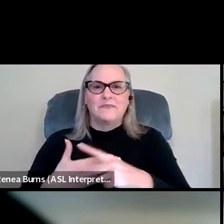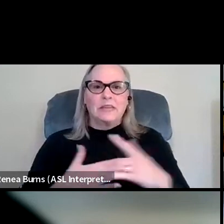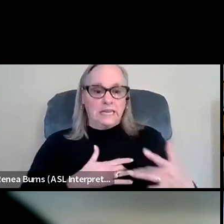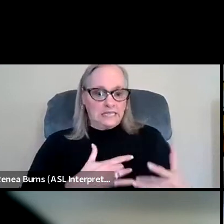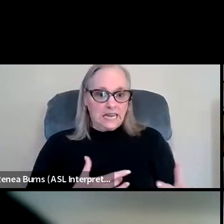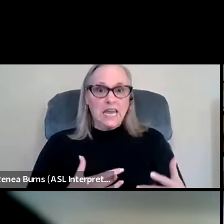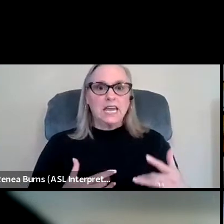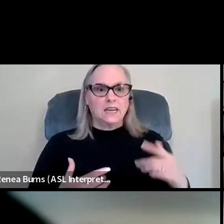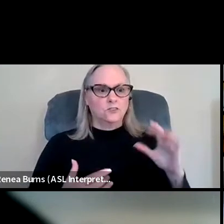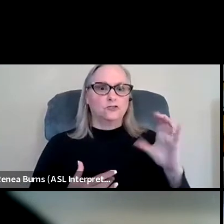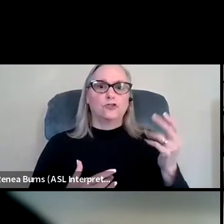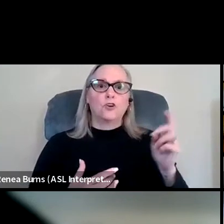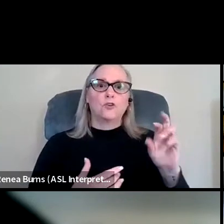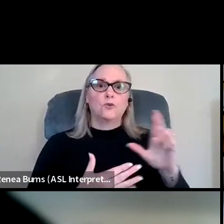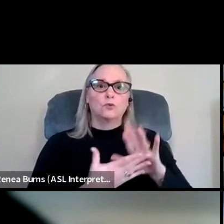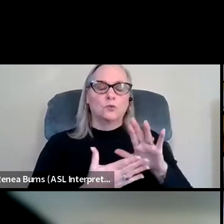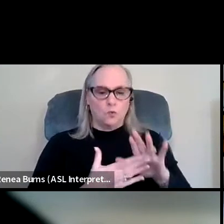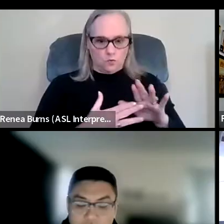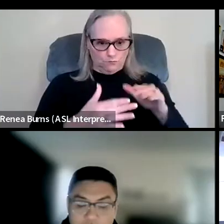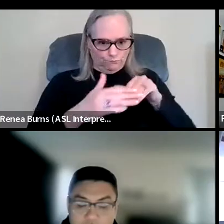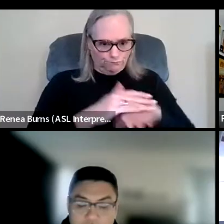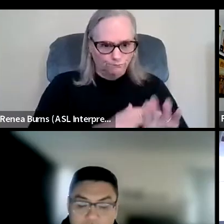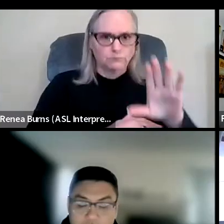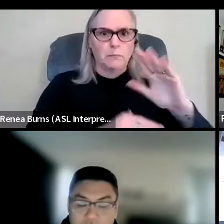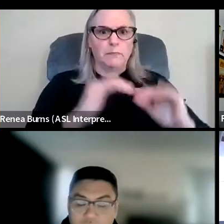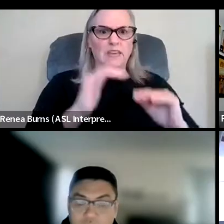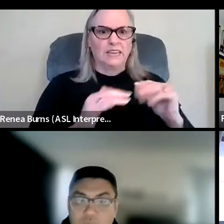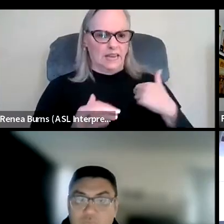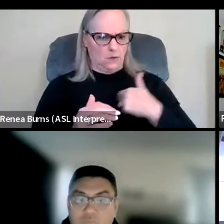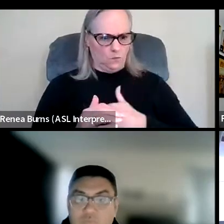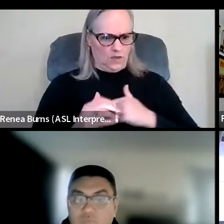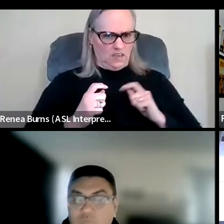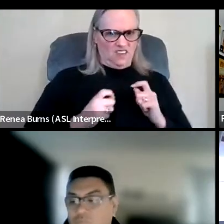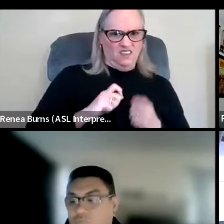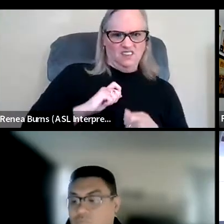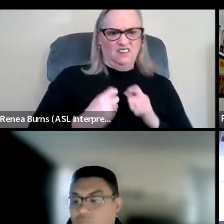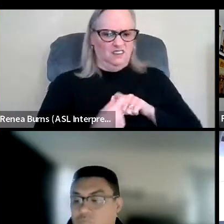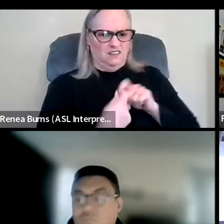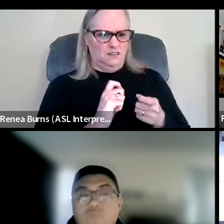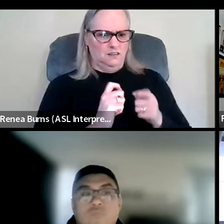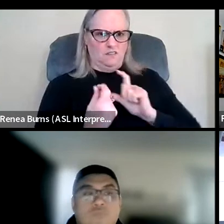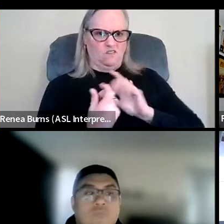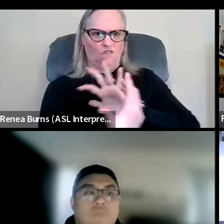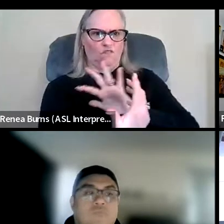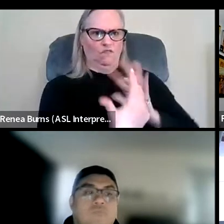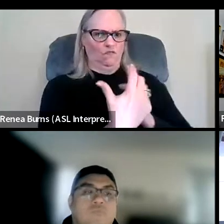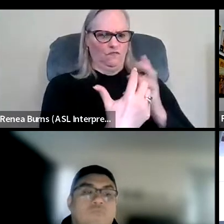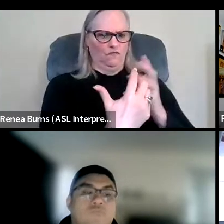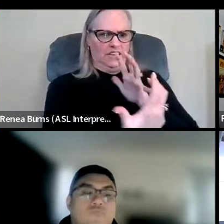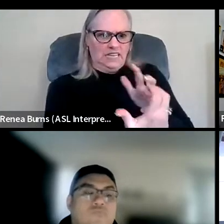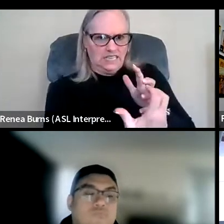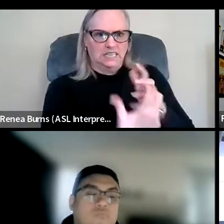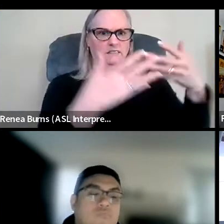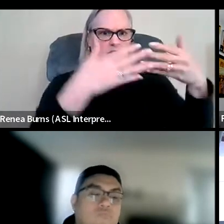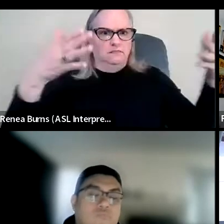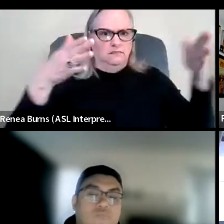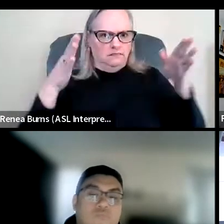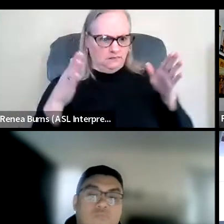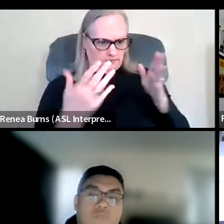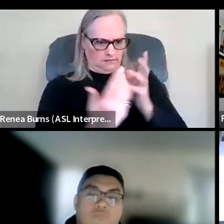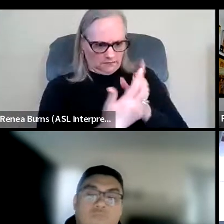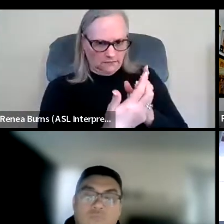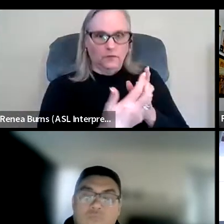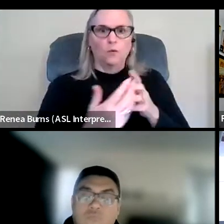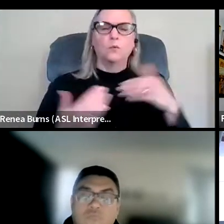move into buildings and we fit ourselves into whatever four walls are already there. This is a very